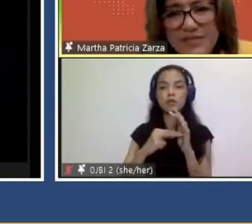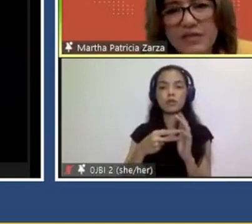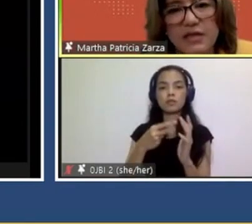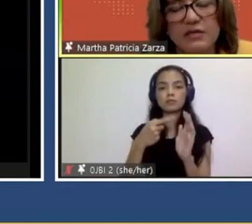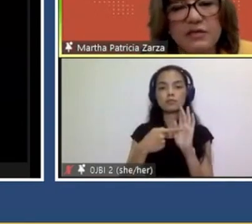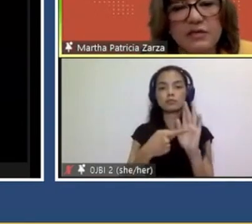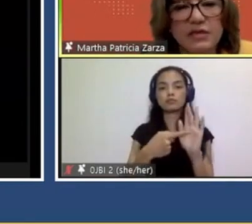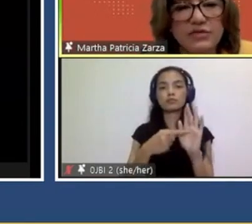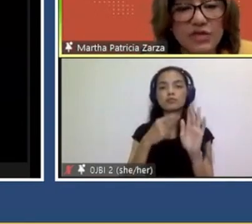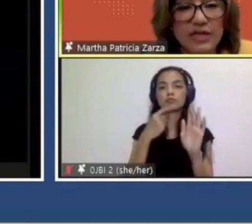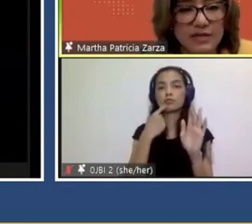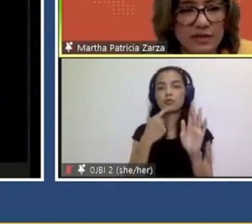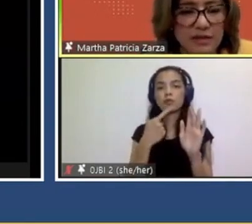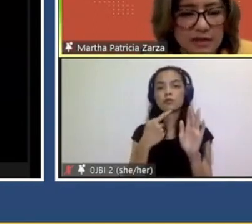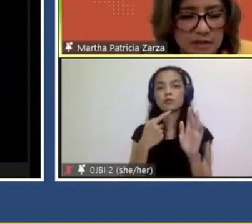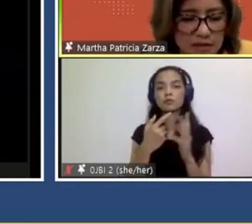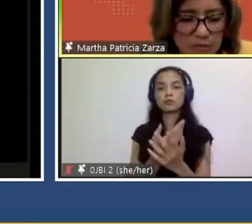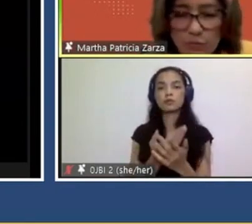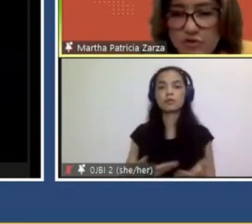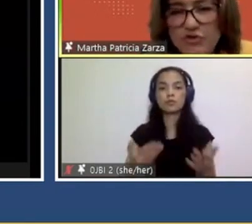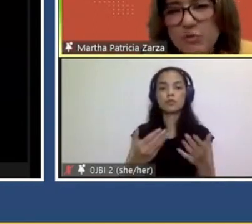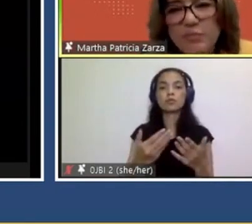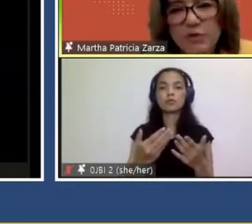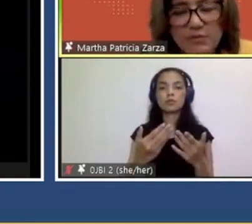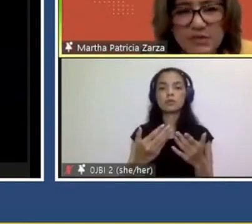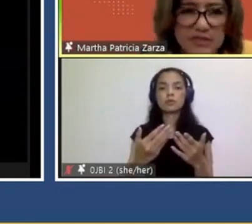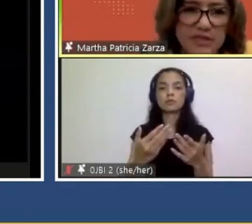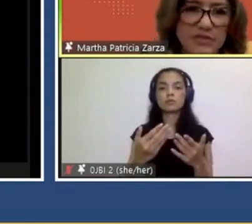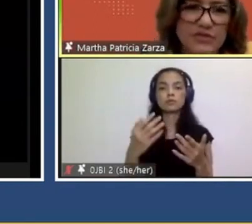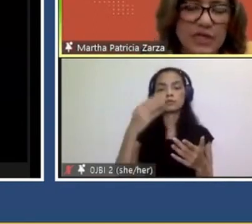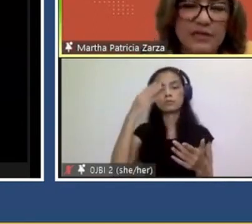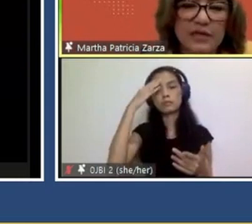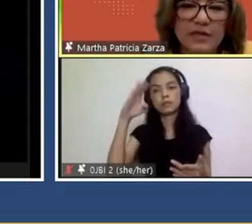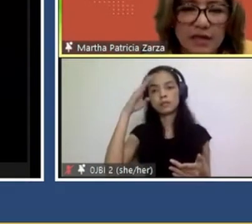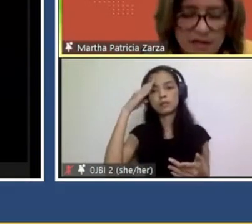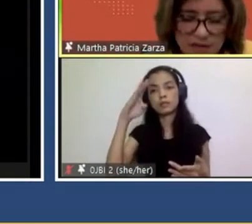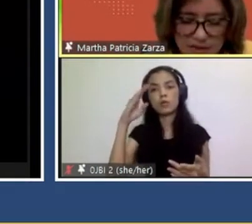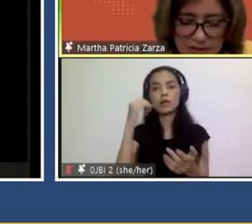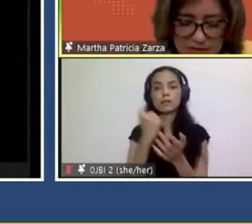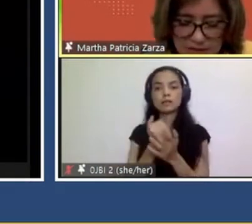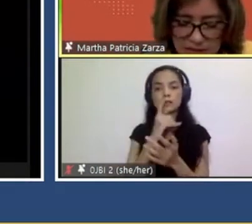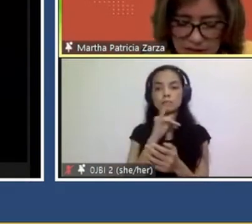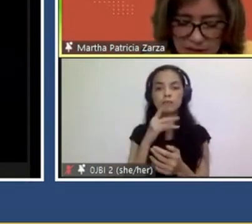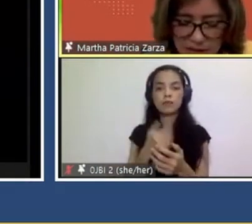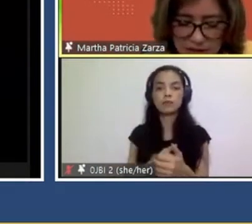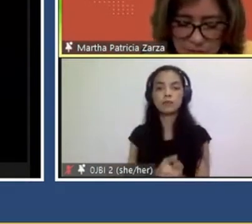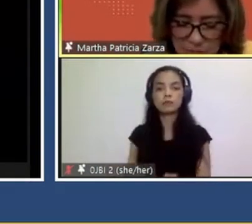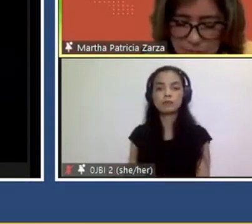the Mexican society works, or some of the problems that Mexican society has.